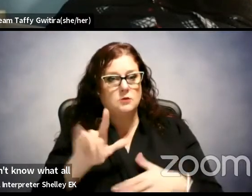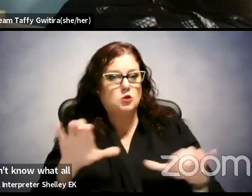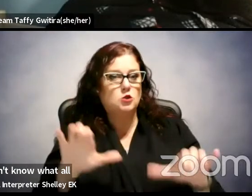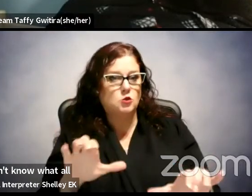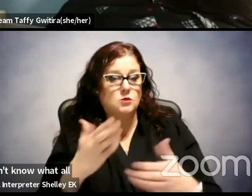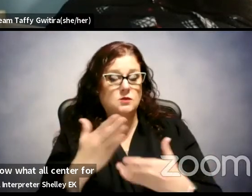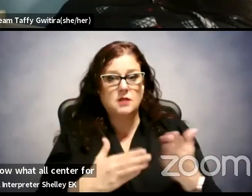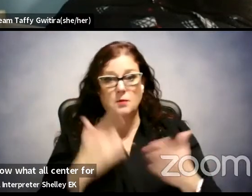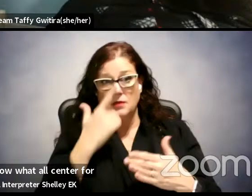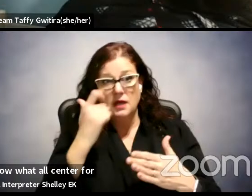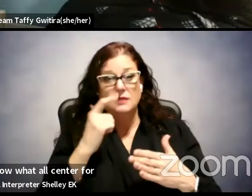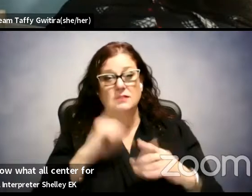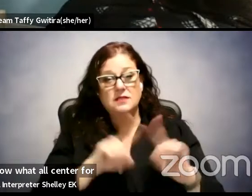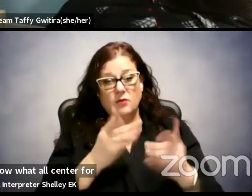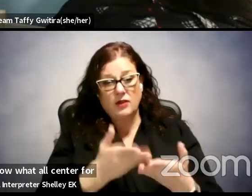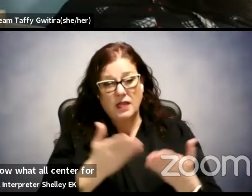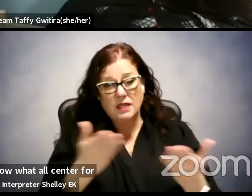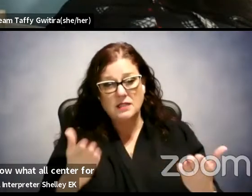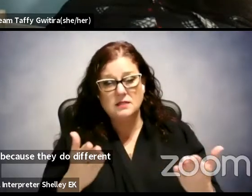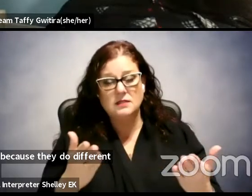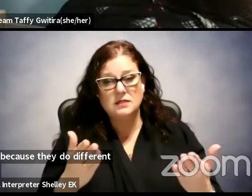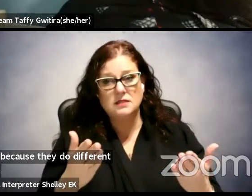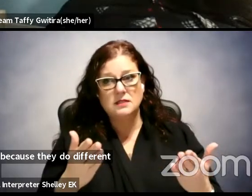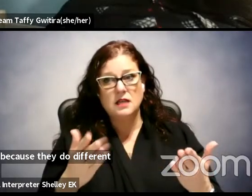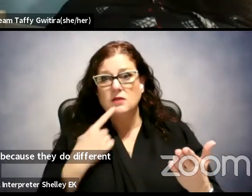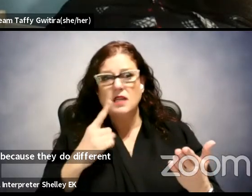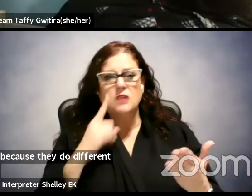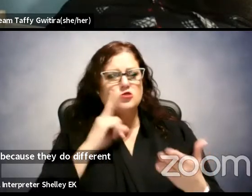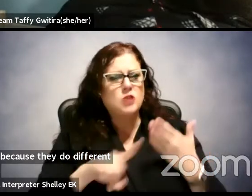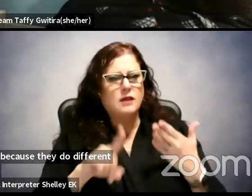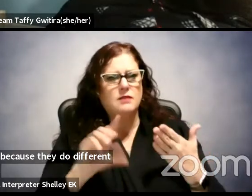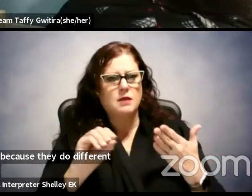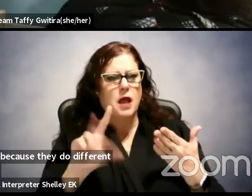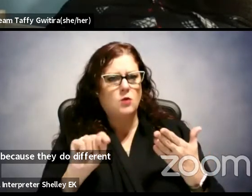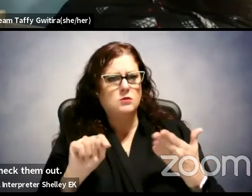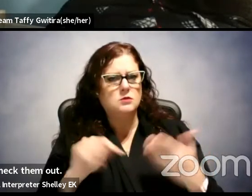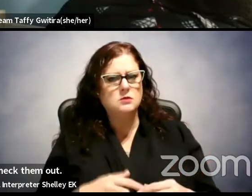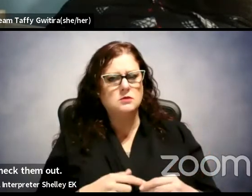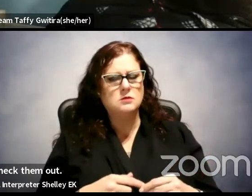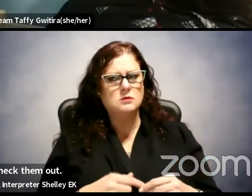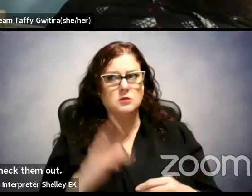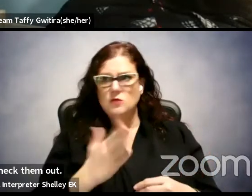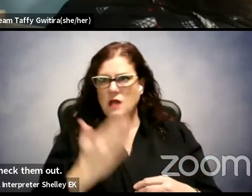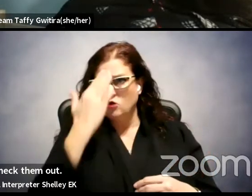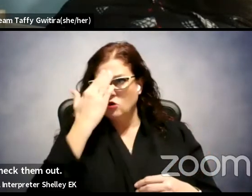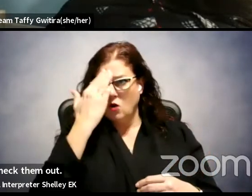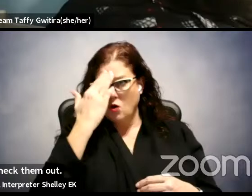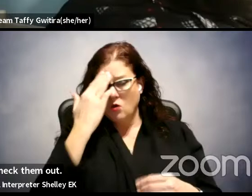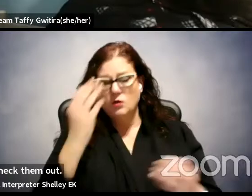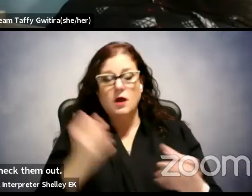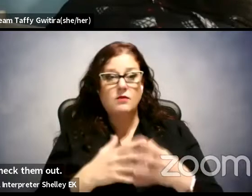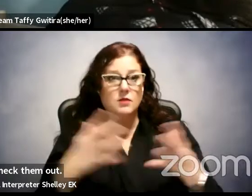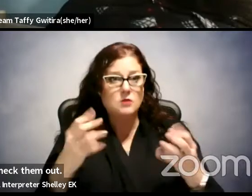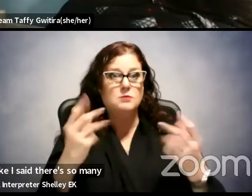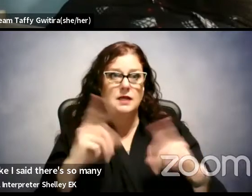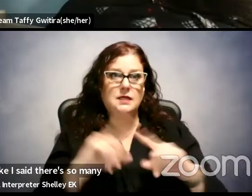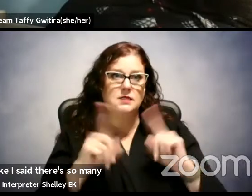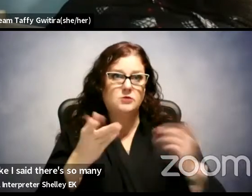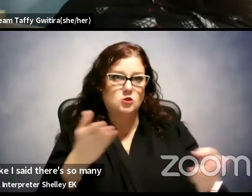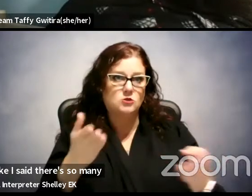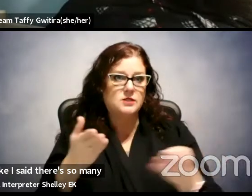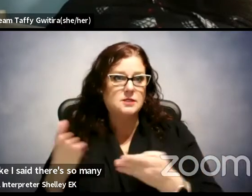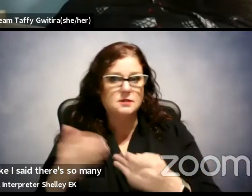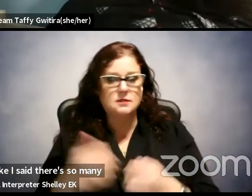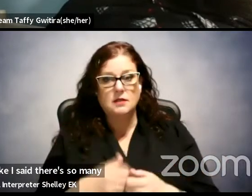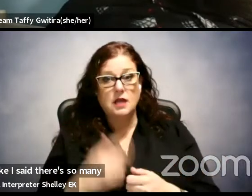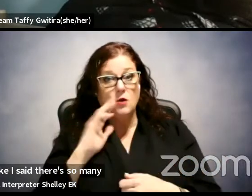sometimes because they do different things. But I would say just check them out. You never know. They have so many, like I said, there's so many different services. I know